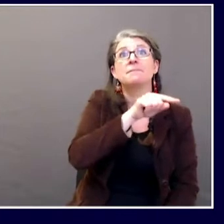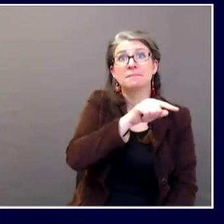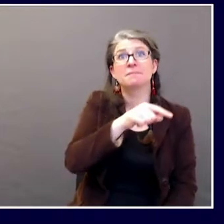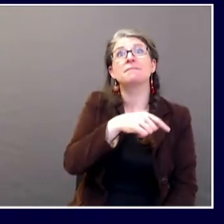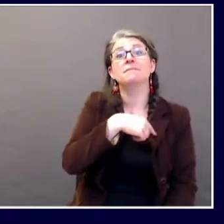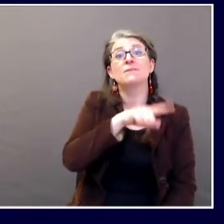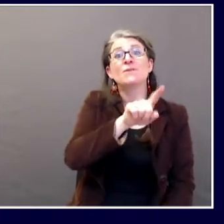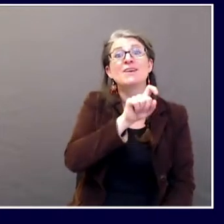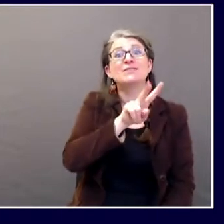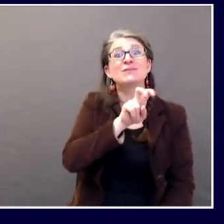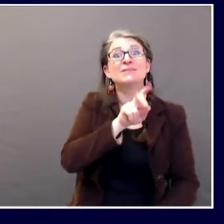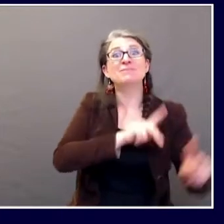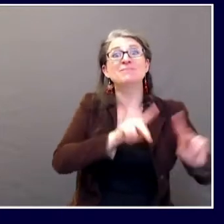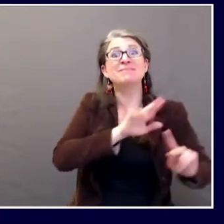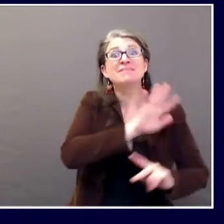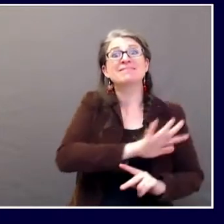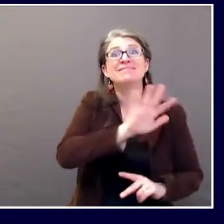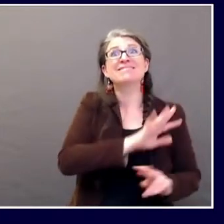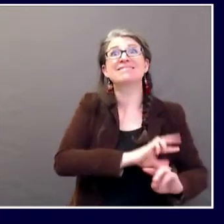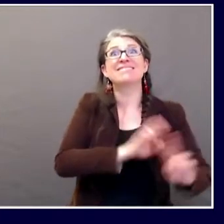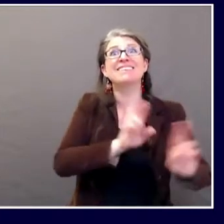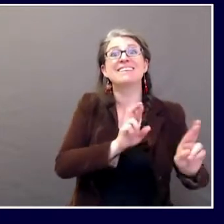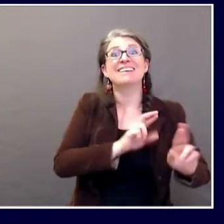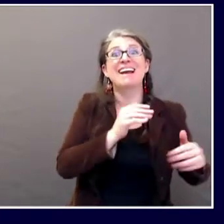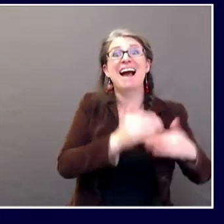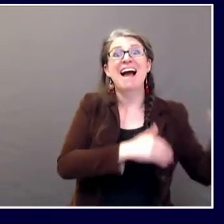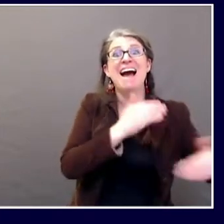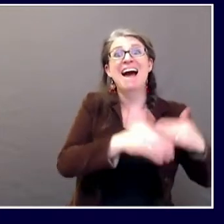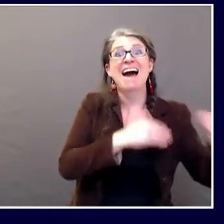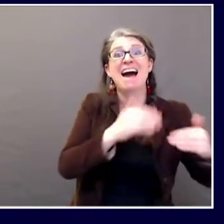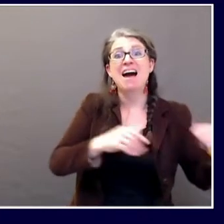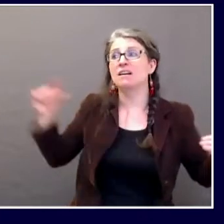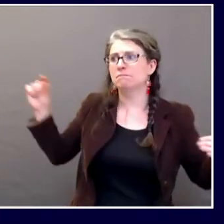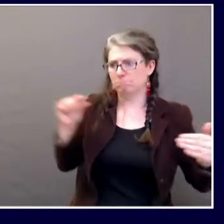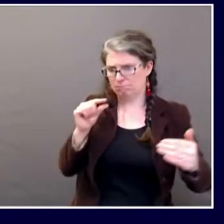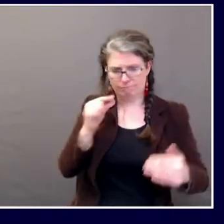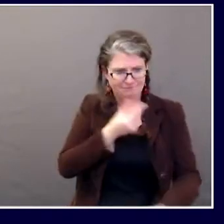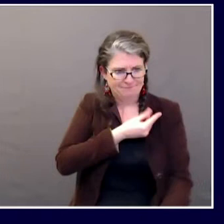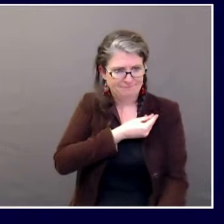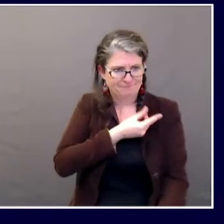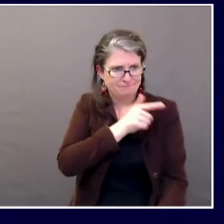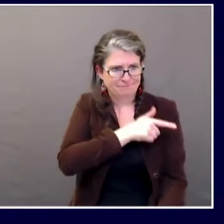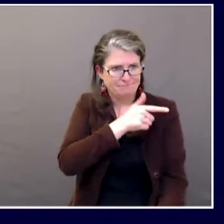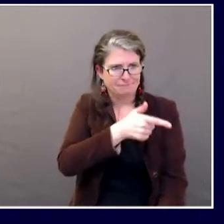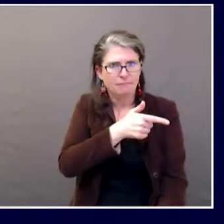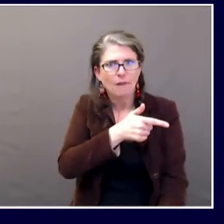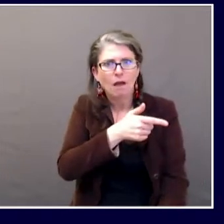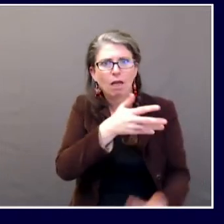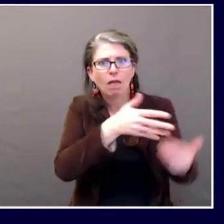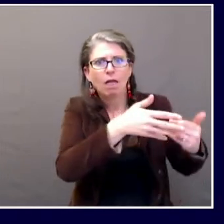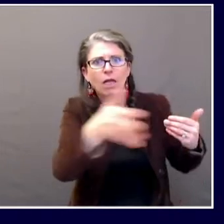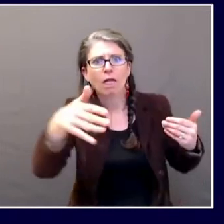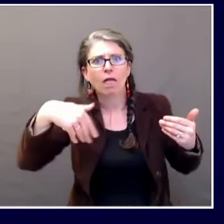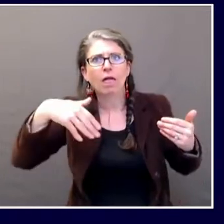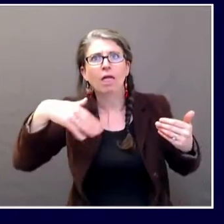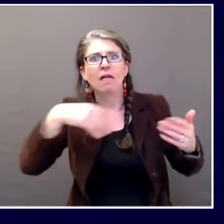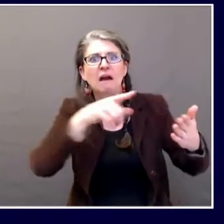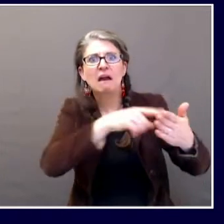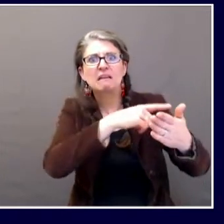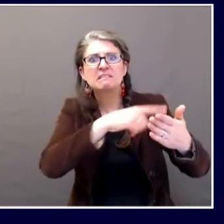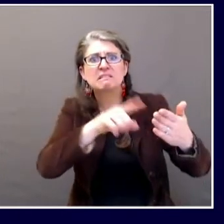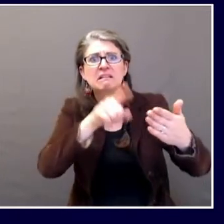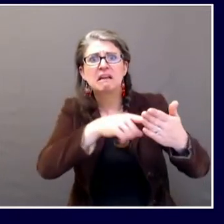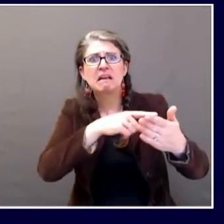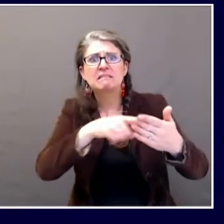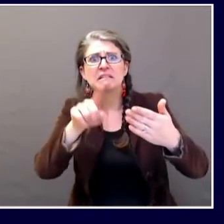trying to avoid that by scheduling folks when we know that there will be vaccine available. It's also important to note, Evan, that